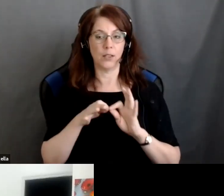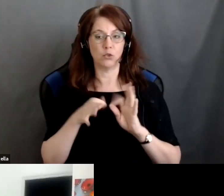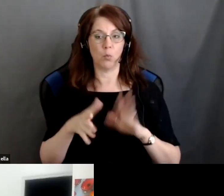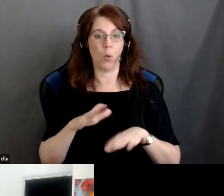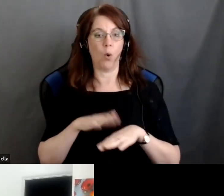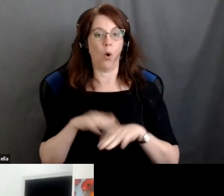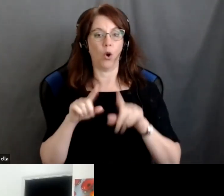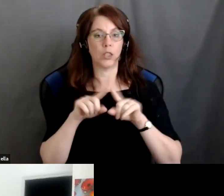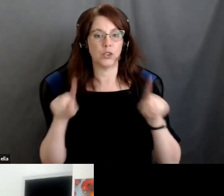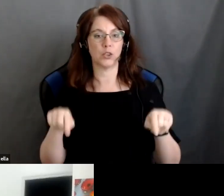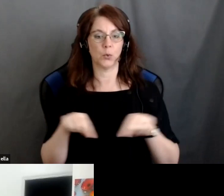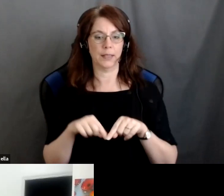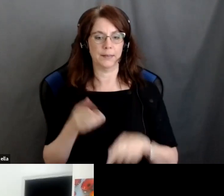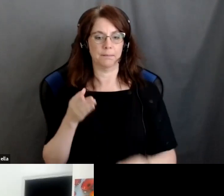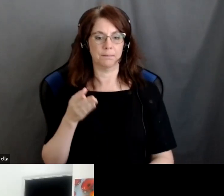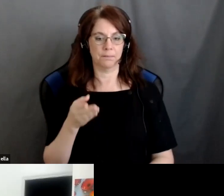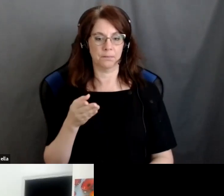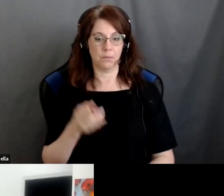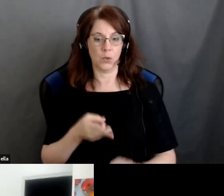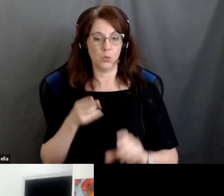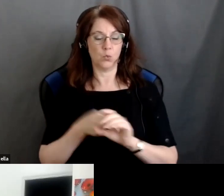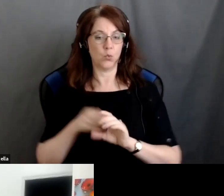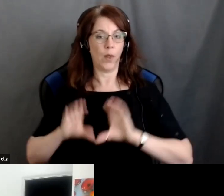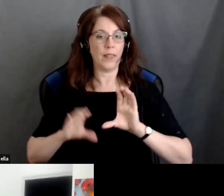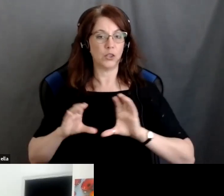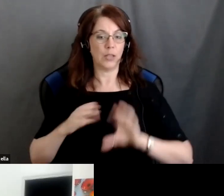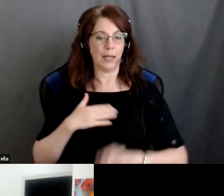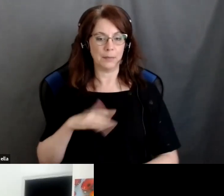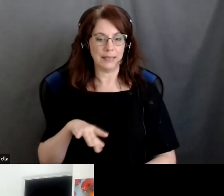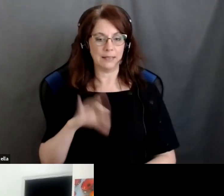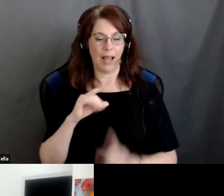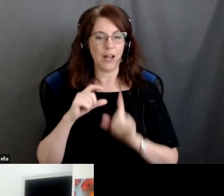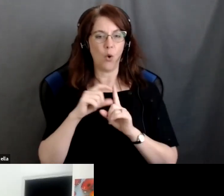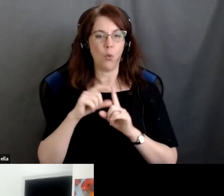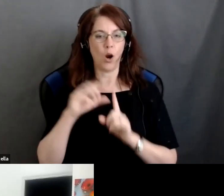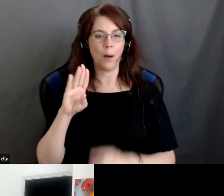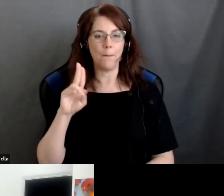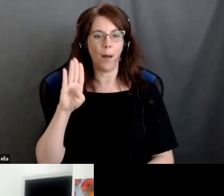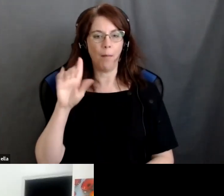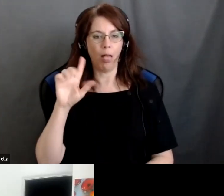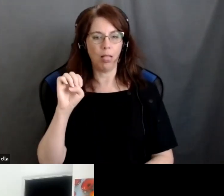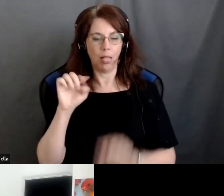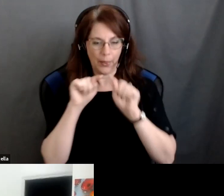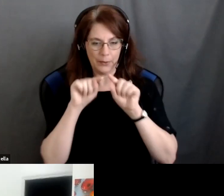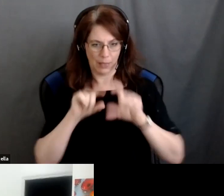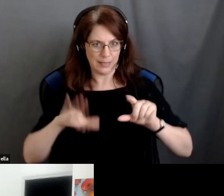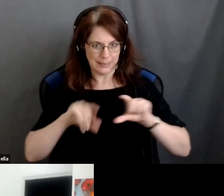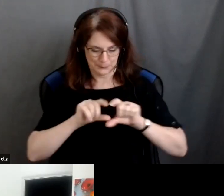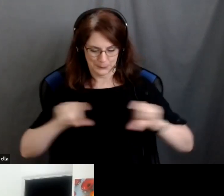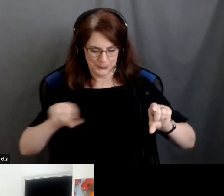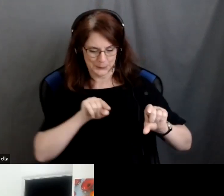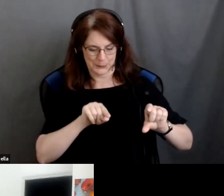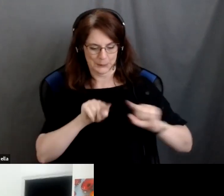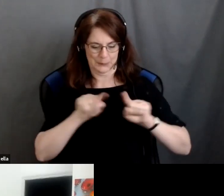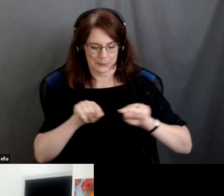on the screen. To join into the chat, please find the word bubble in that same menu bar. Once that